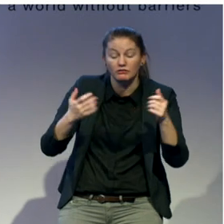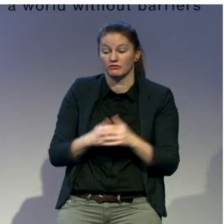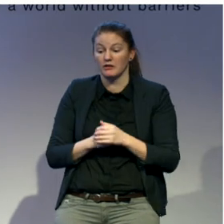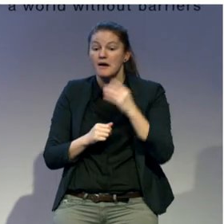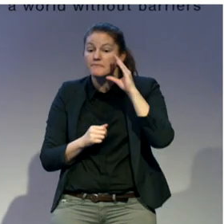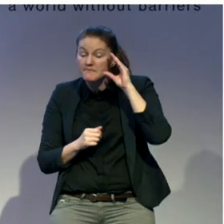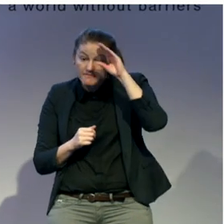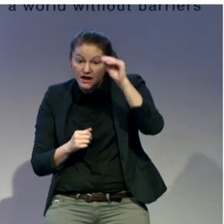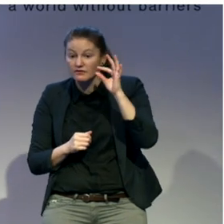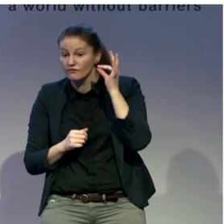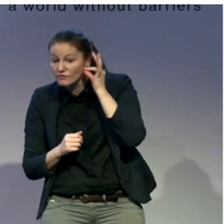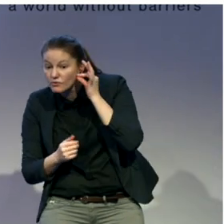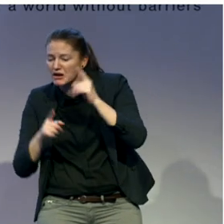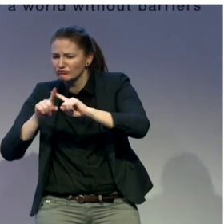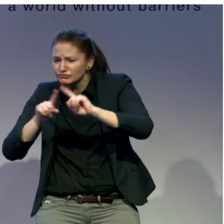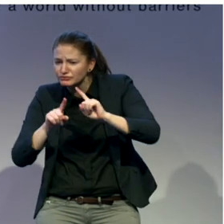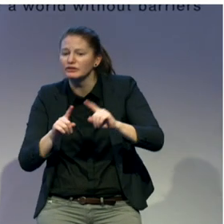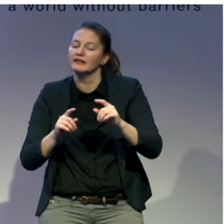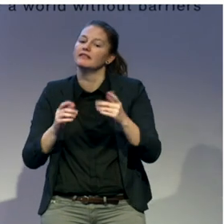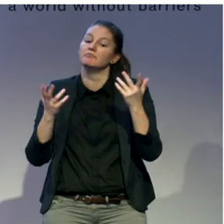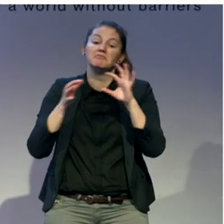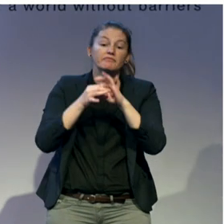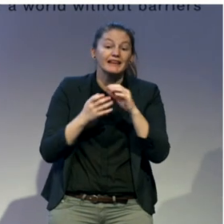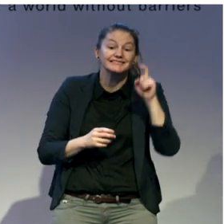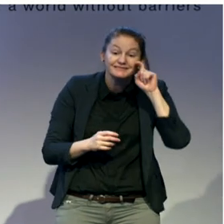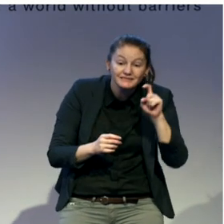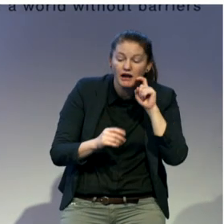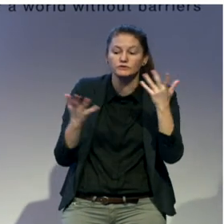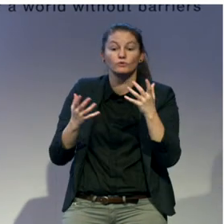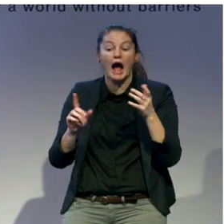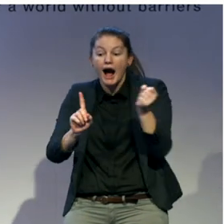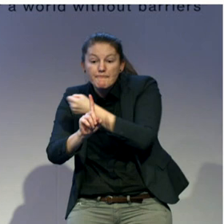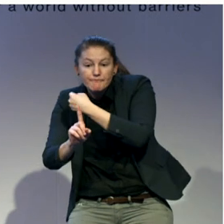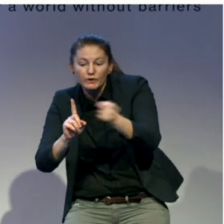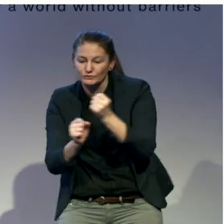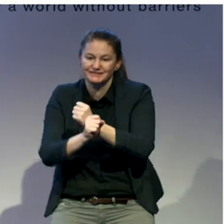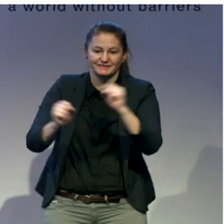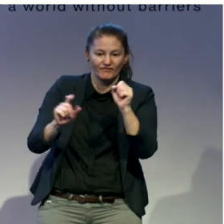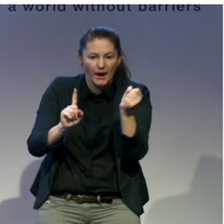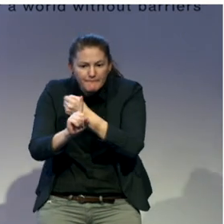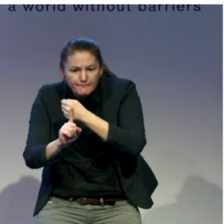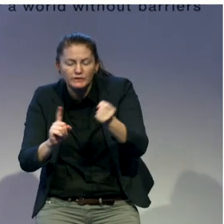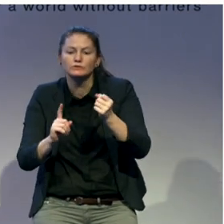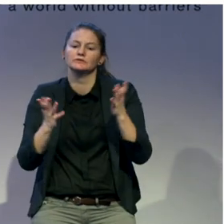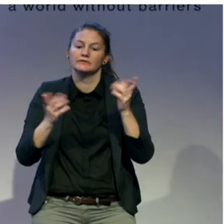about self-esteem and autonomy, among other specific topics such as contraception,